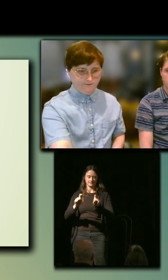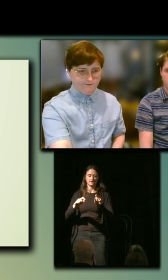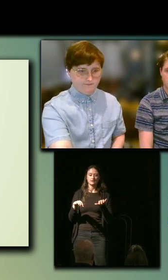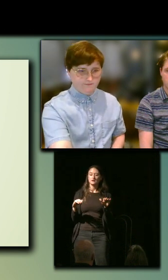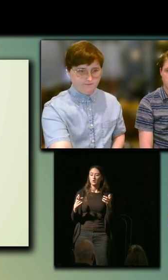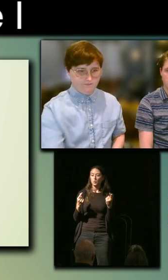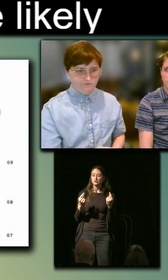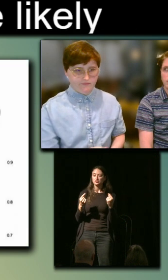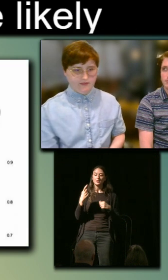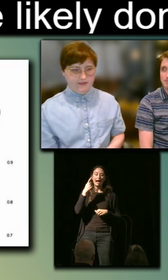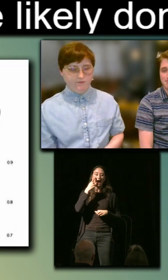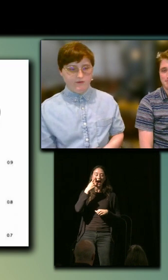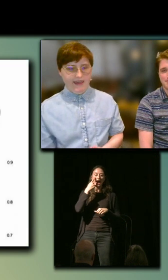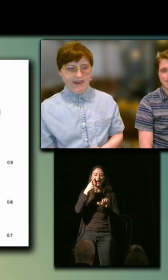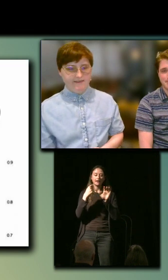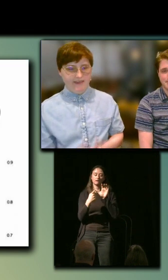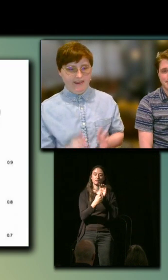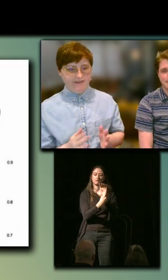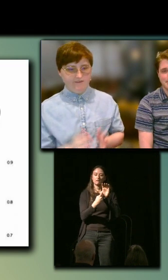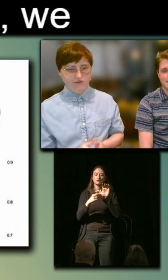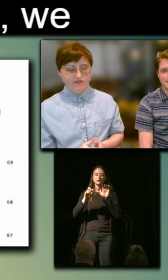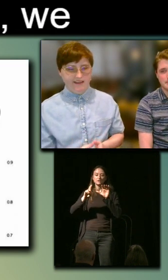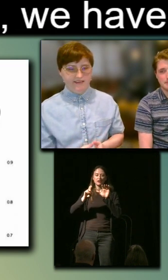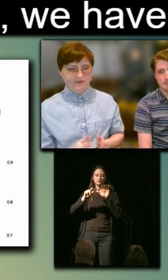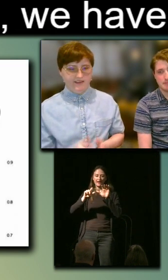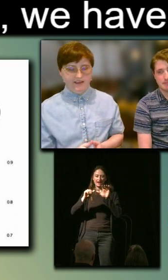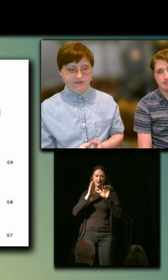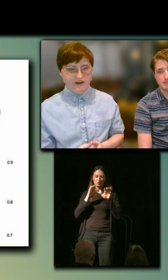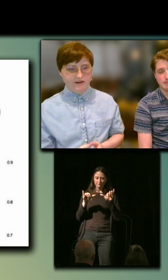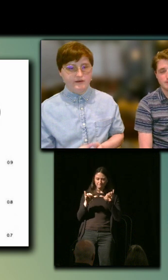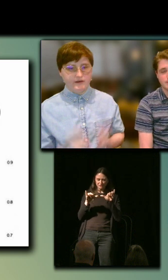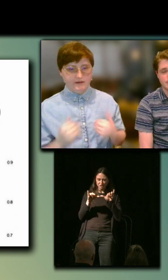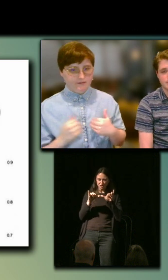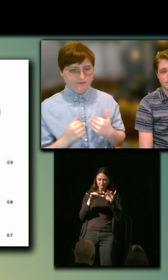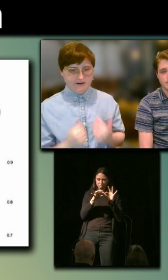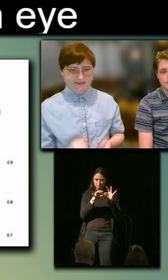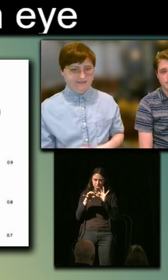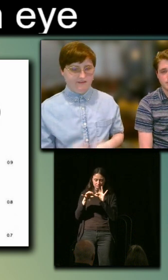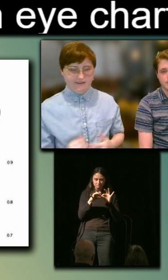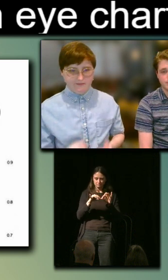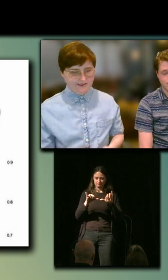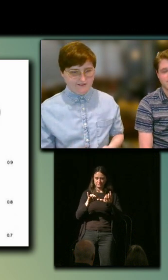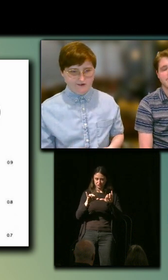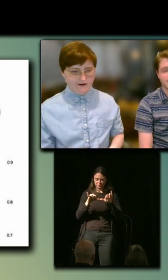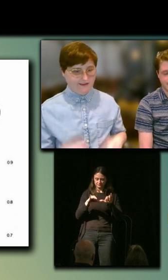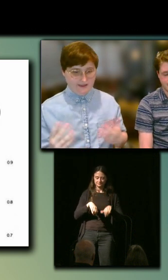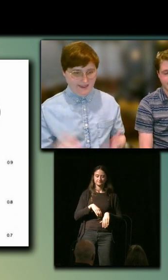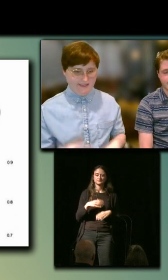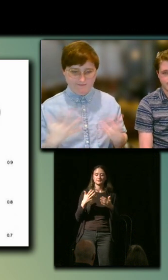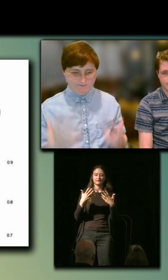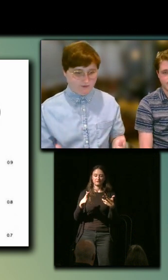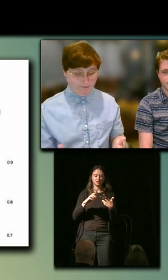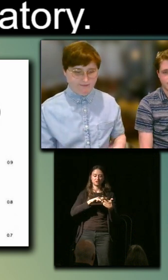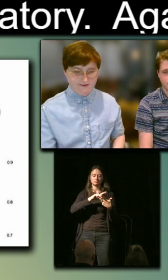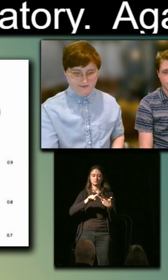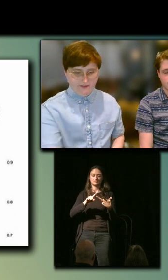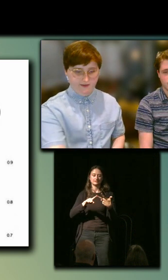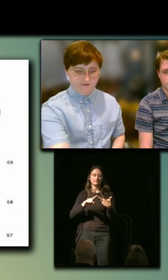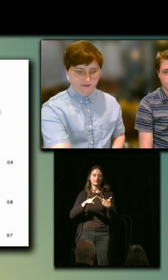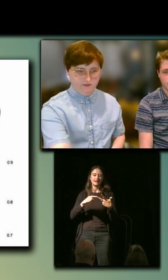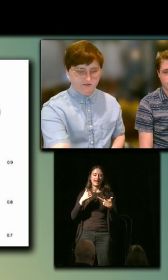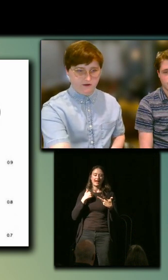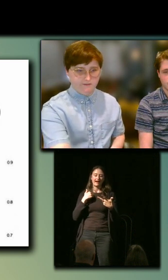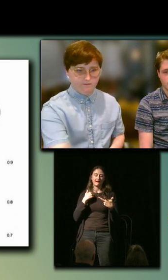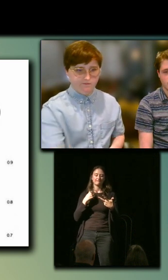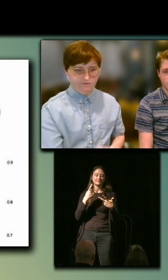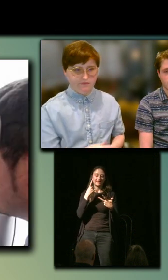before. Then we have a vision test with an eye chart. Pretty self-explanatory. Again, probably something you've